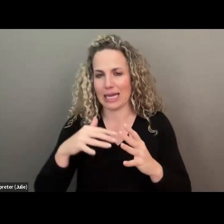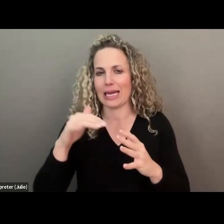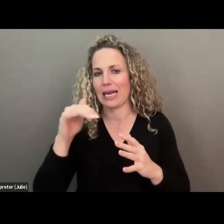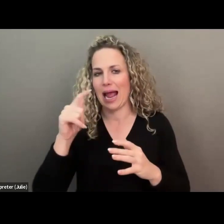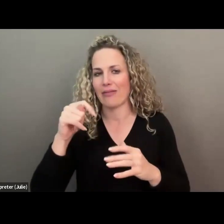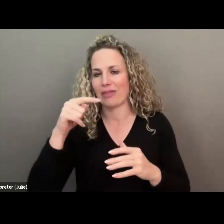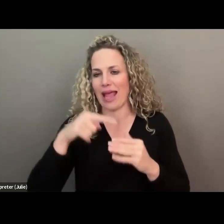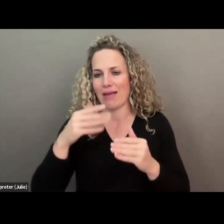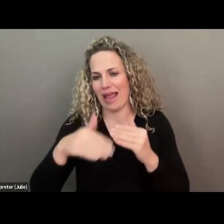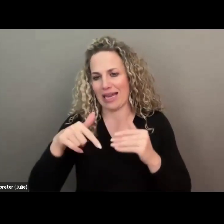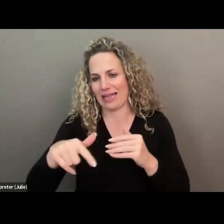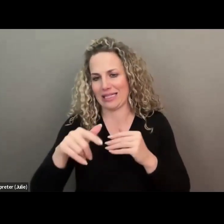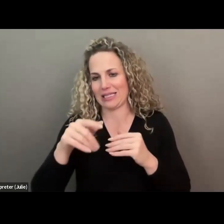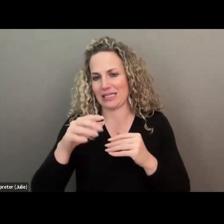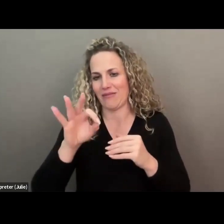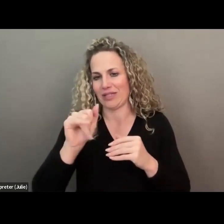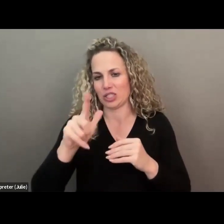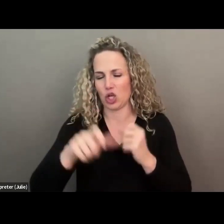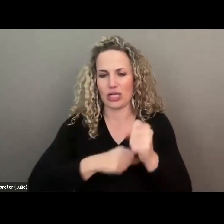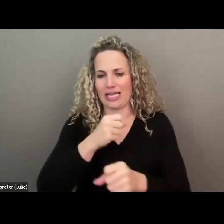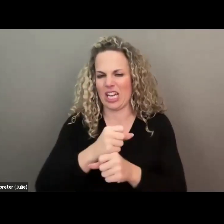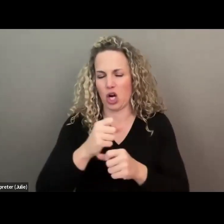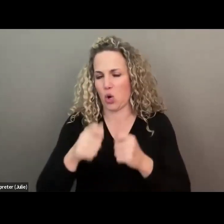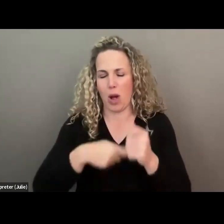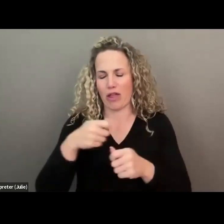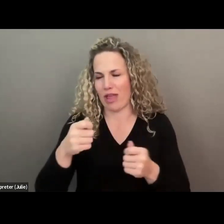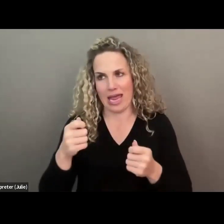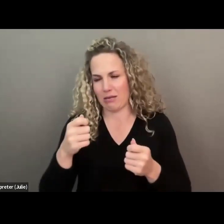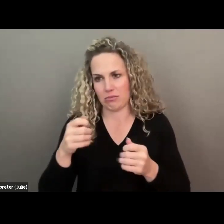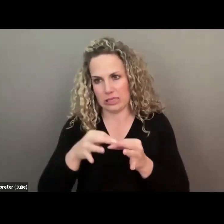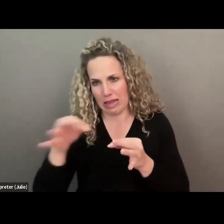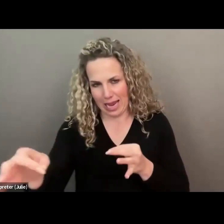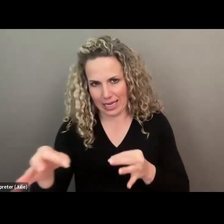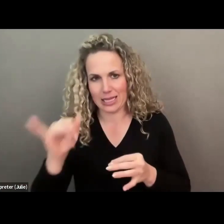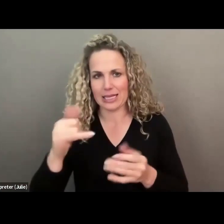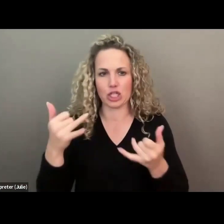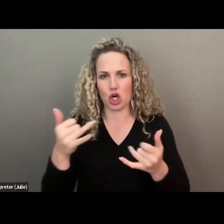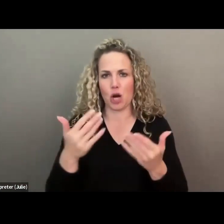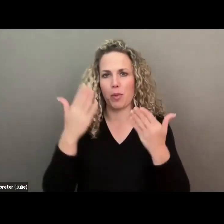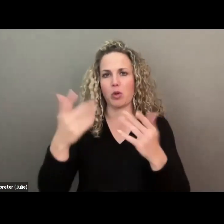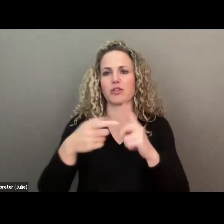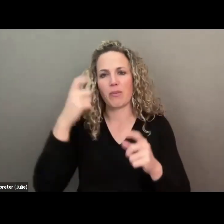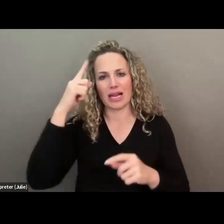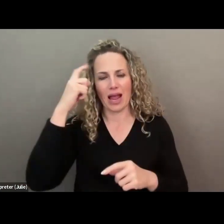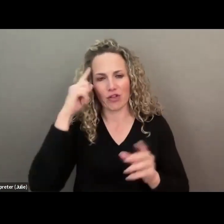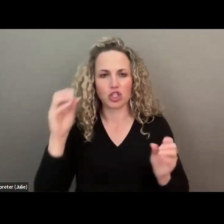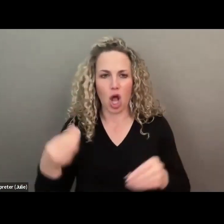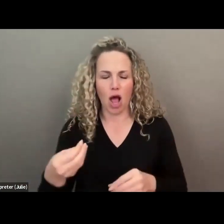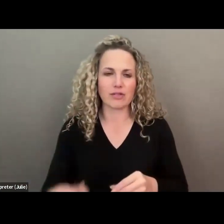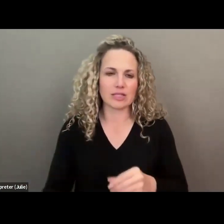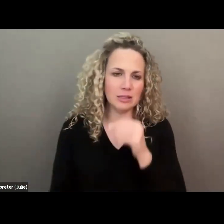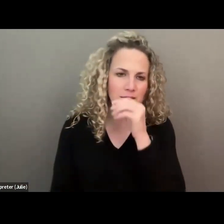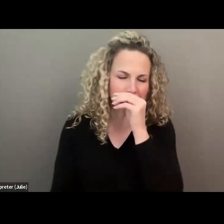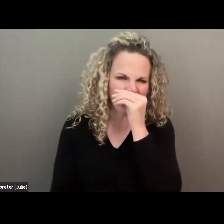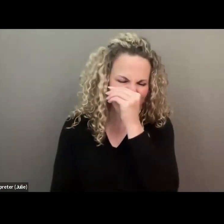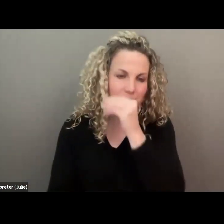this fiscal year instead of delaying it, which is the current proposal from the governor's office. As for those of